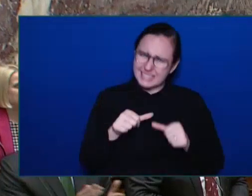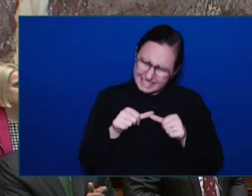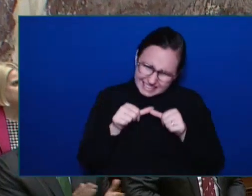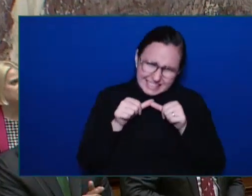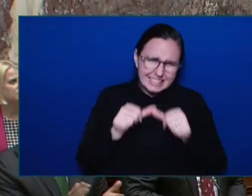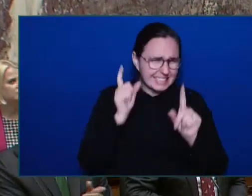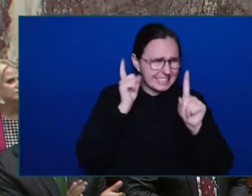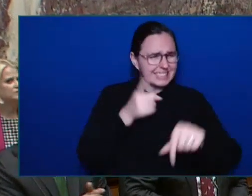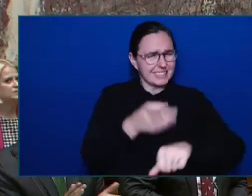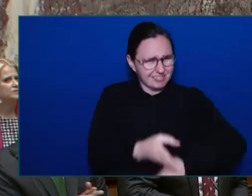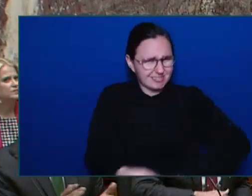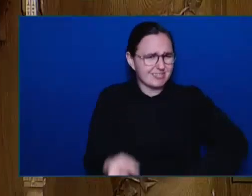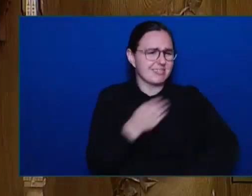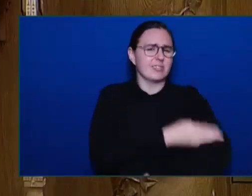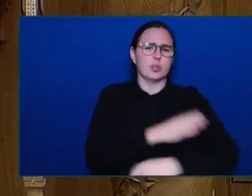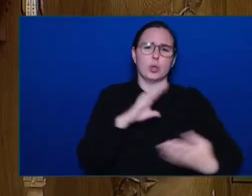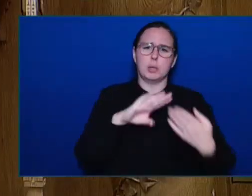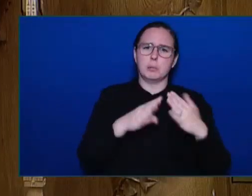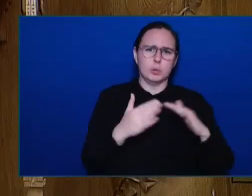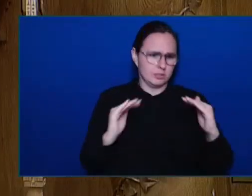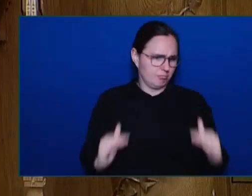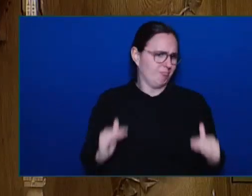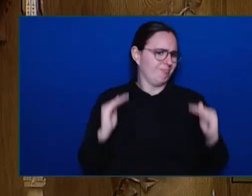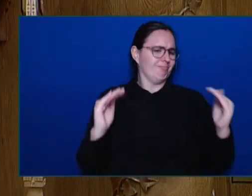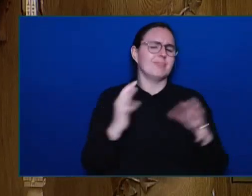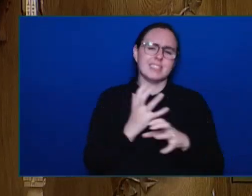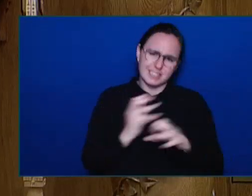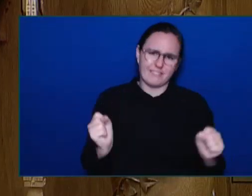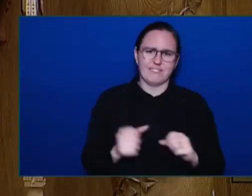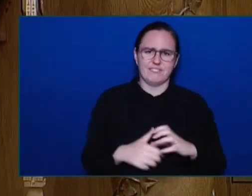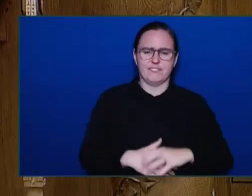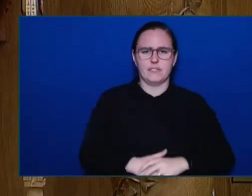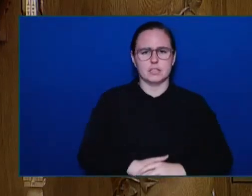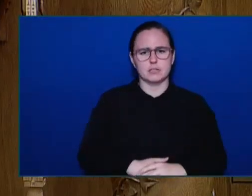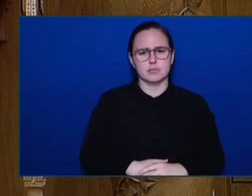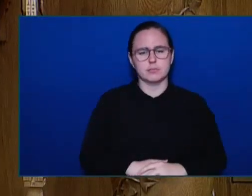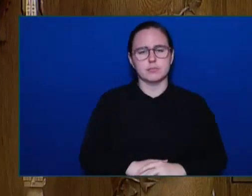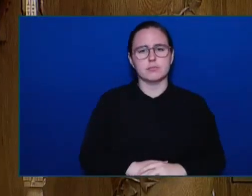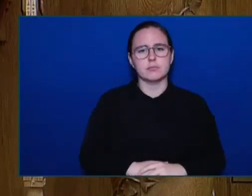The balanced question period.